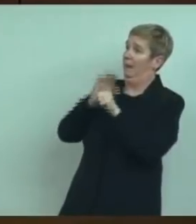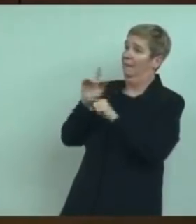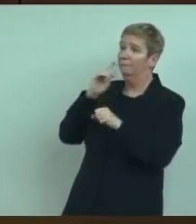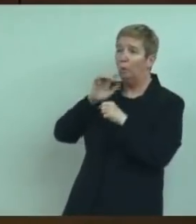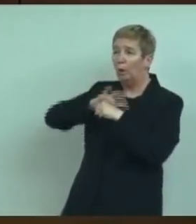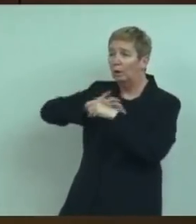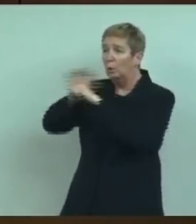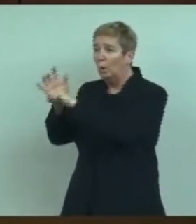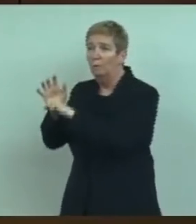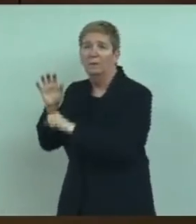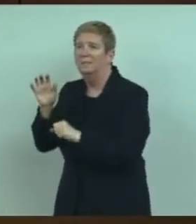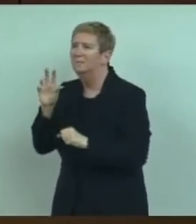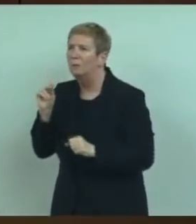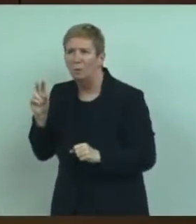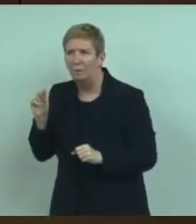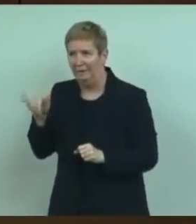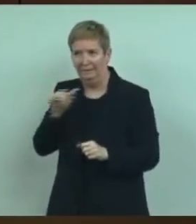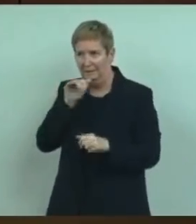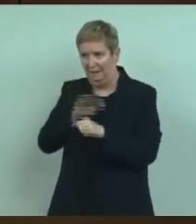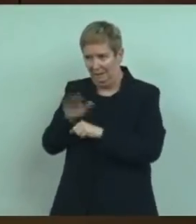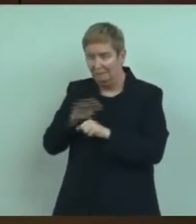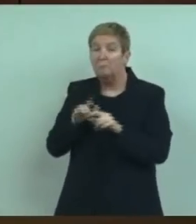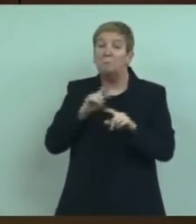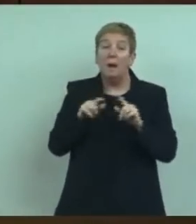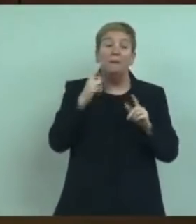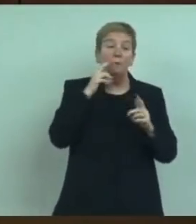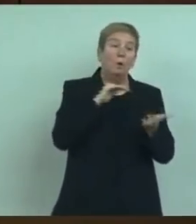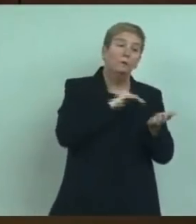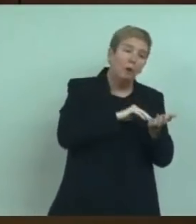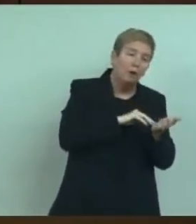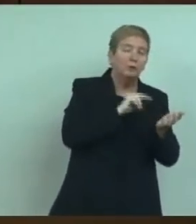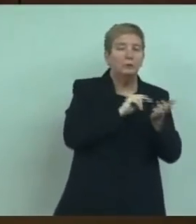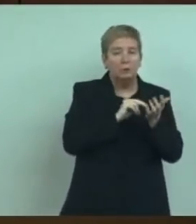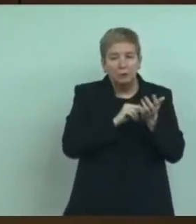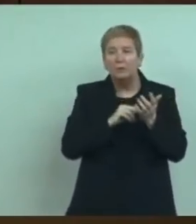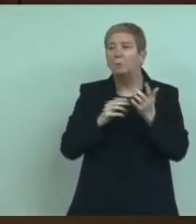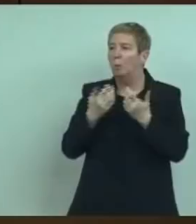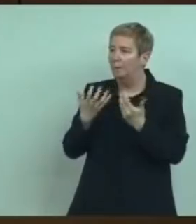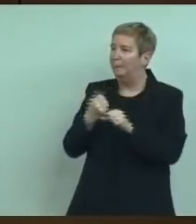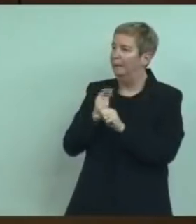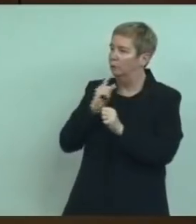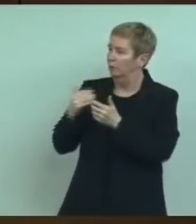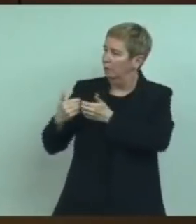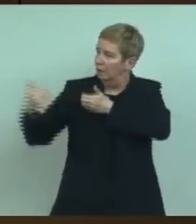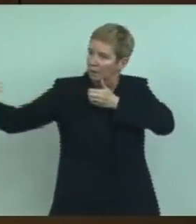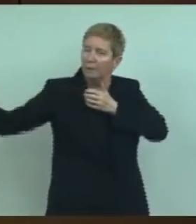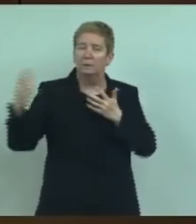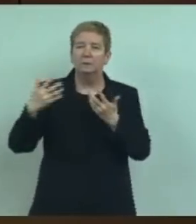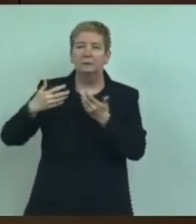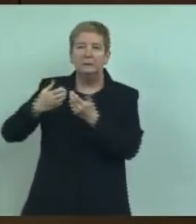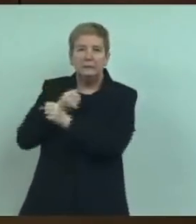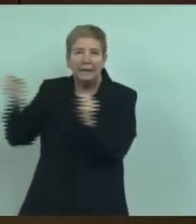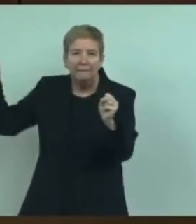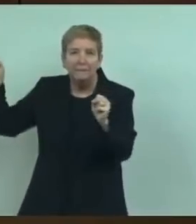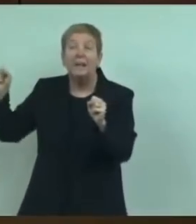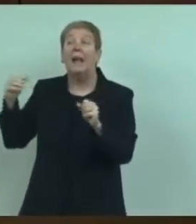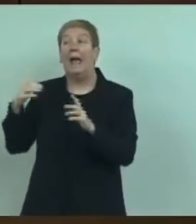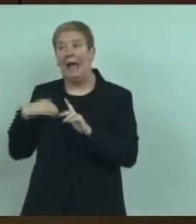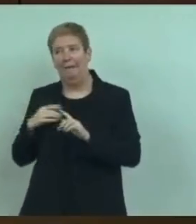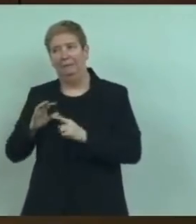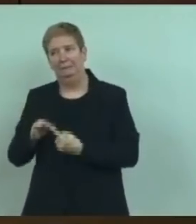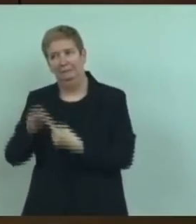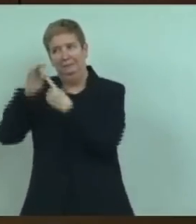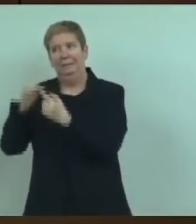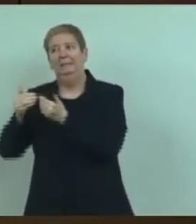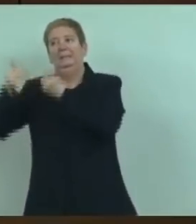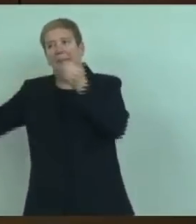COVID-19 patients and to make sure that healthcare workers and those patients are adequately protected. So what are those? These are what